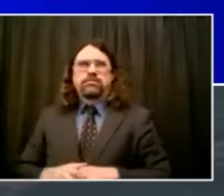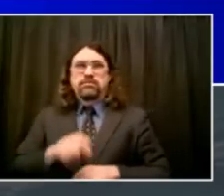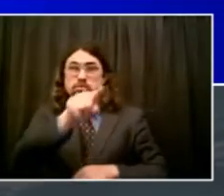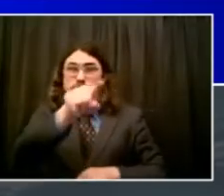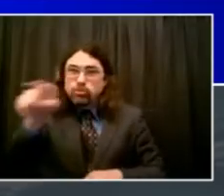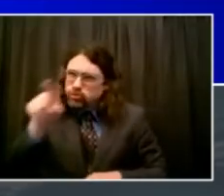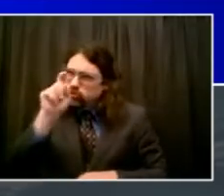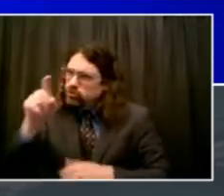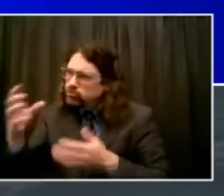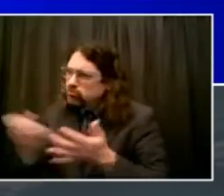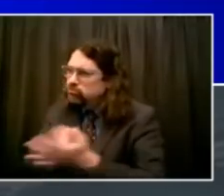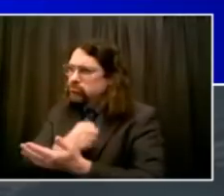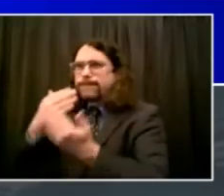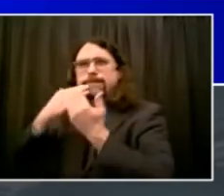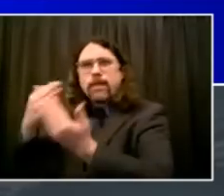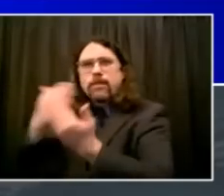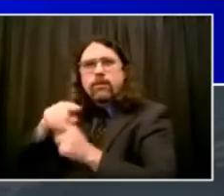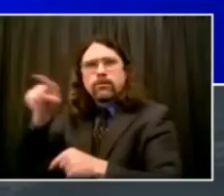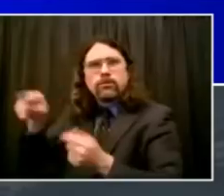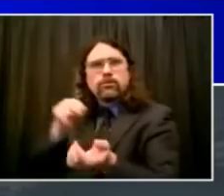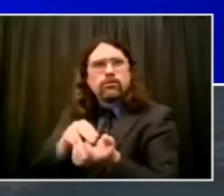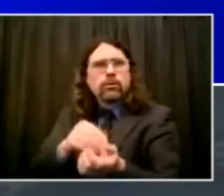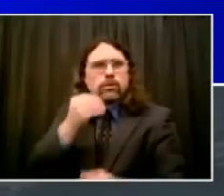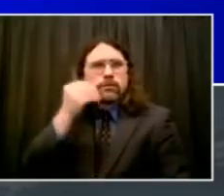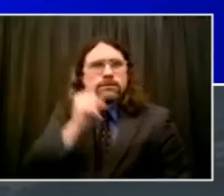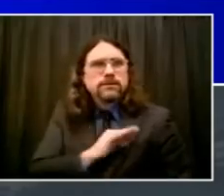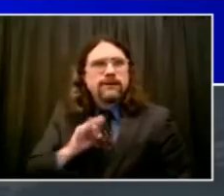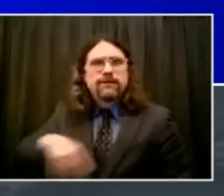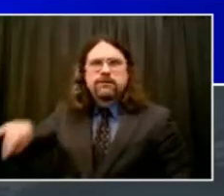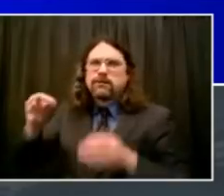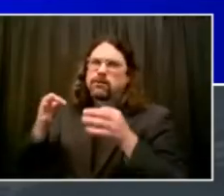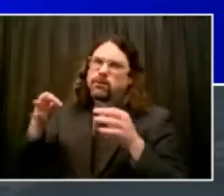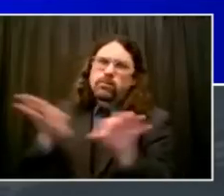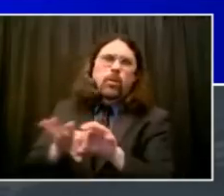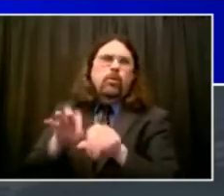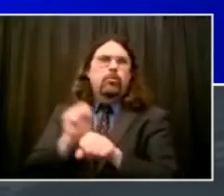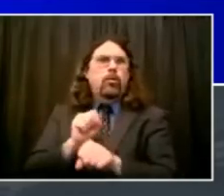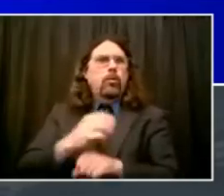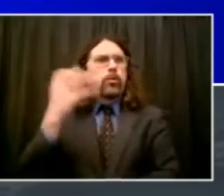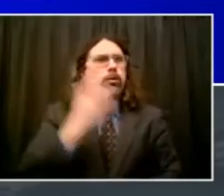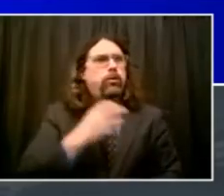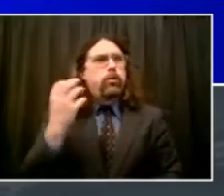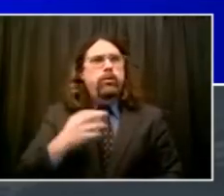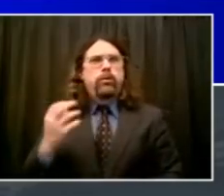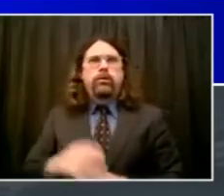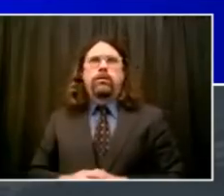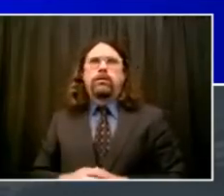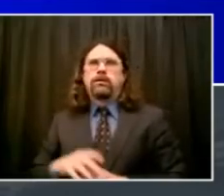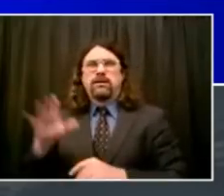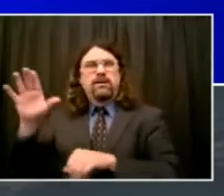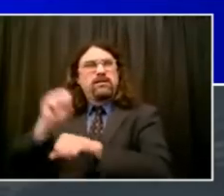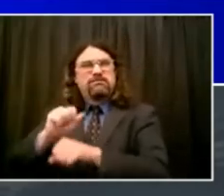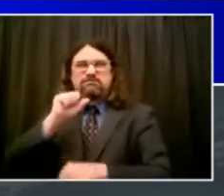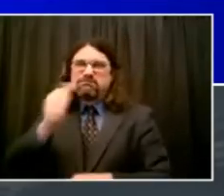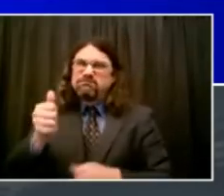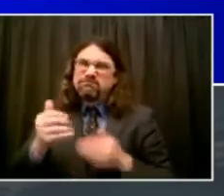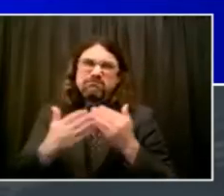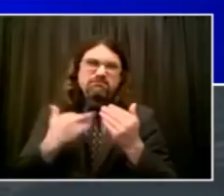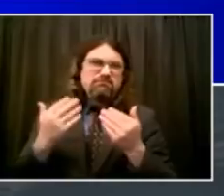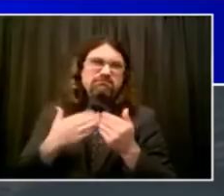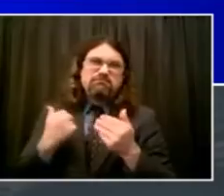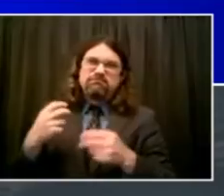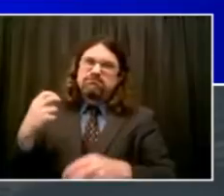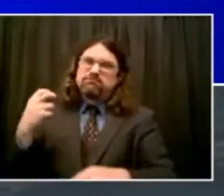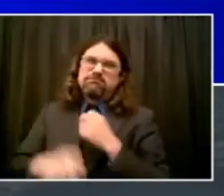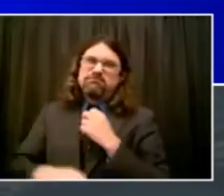that support and encouragement. Well, when the testing grows and grows, of course you'll find some of those good people will test